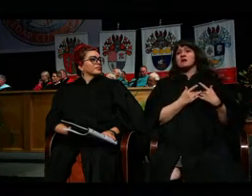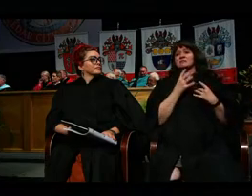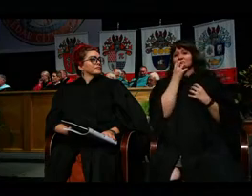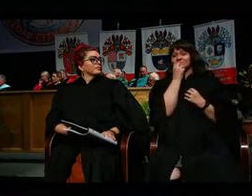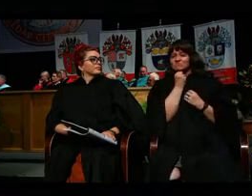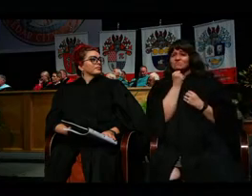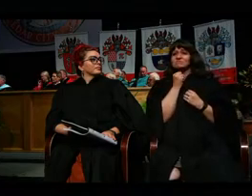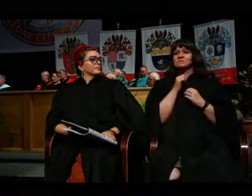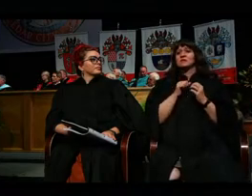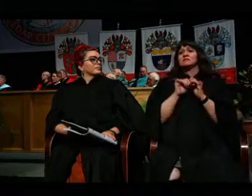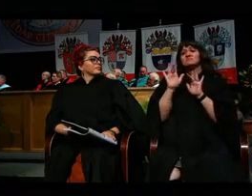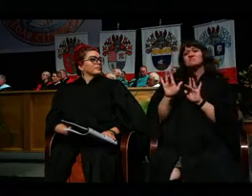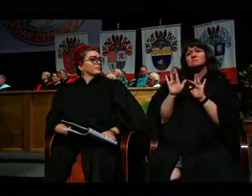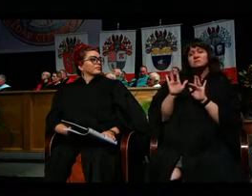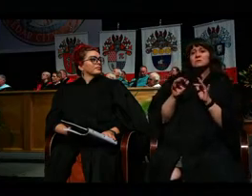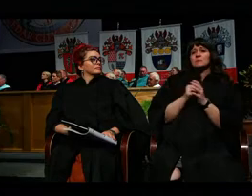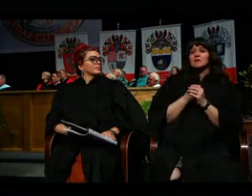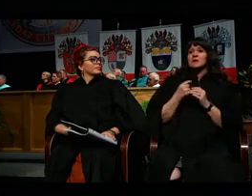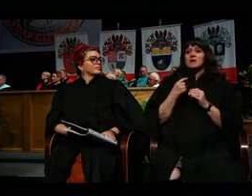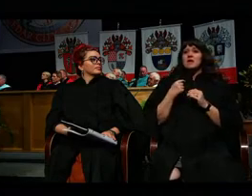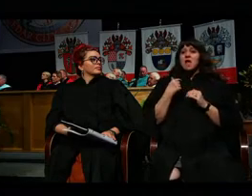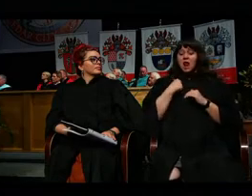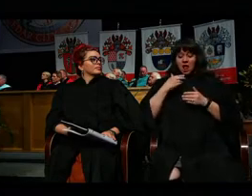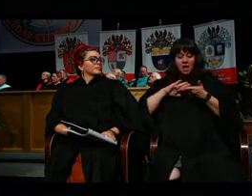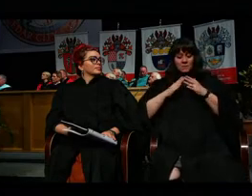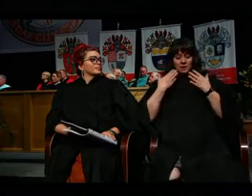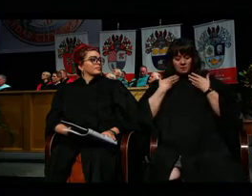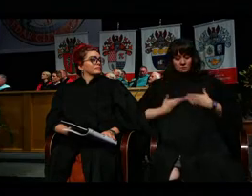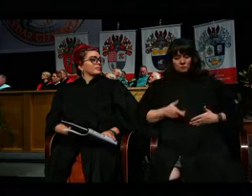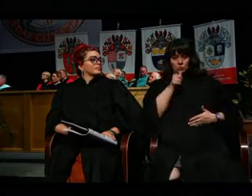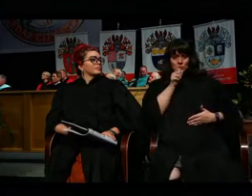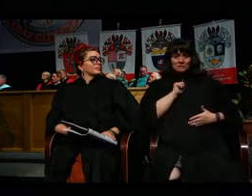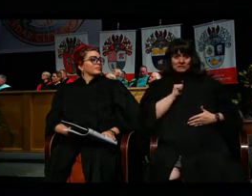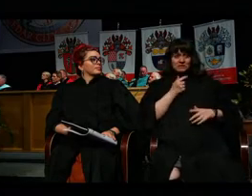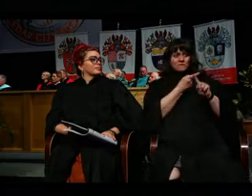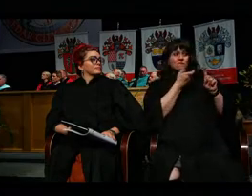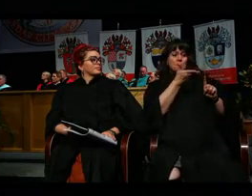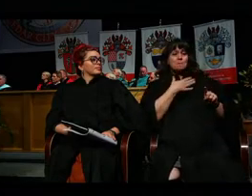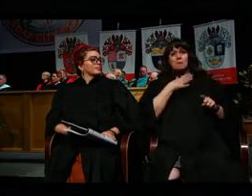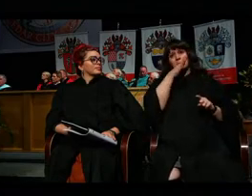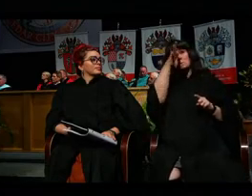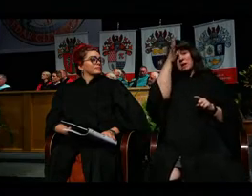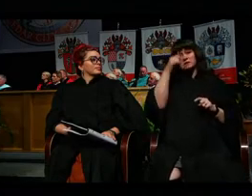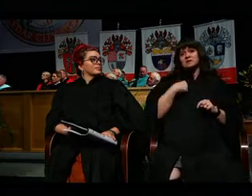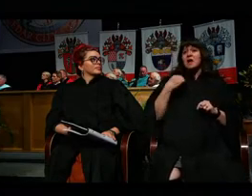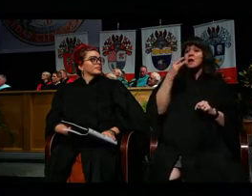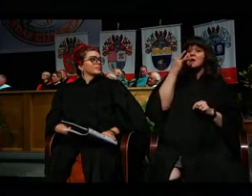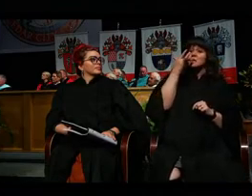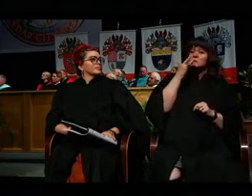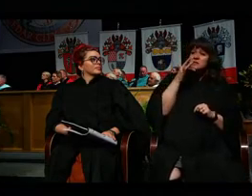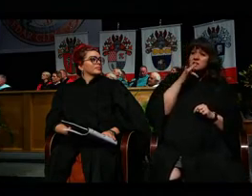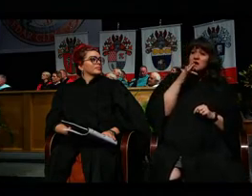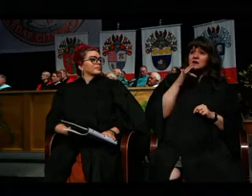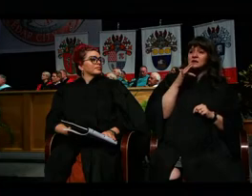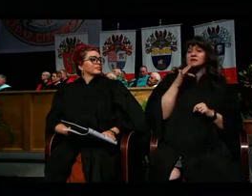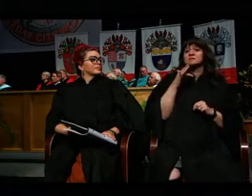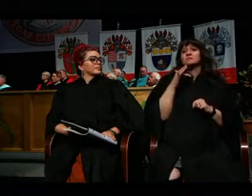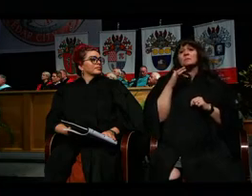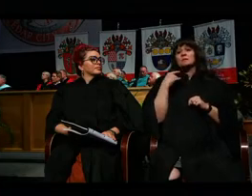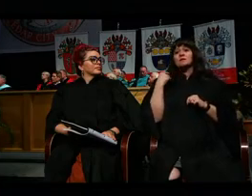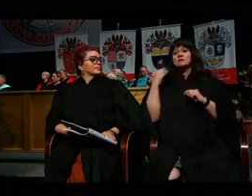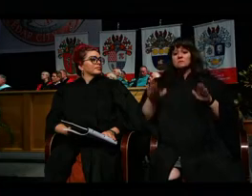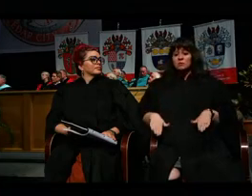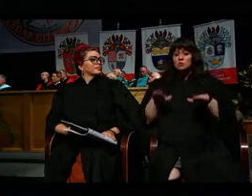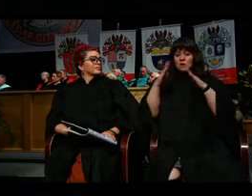who I am because of them, and I honor them today. I'm fortunate to have been born and raised here in Cedar City. I am a product